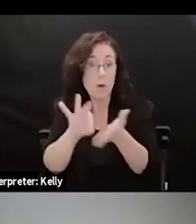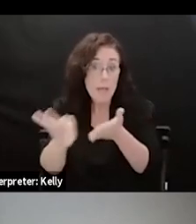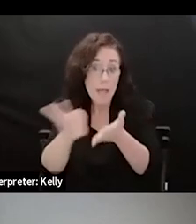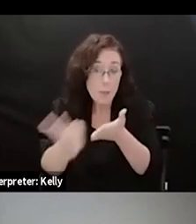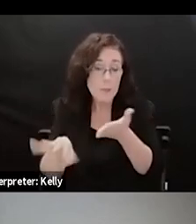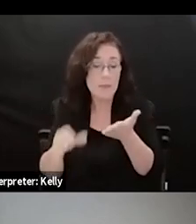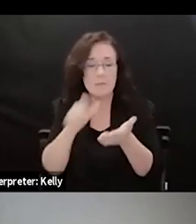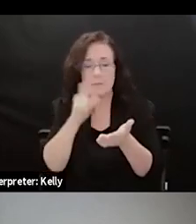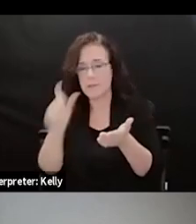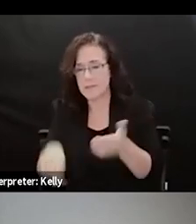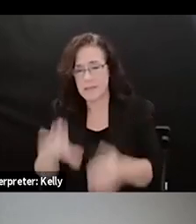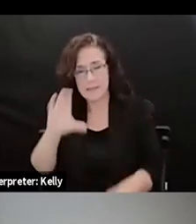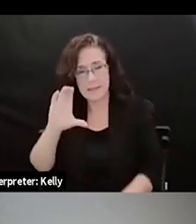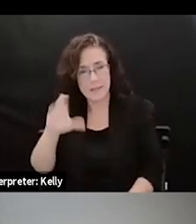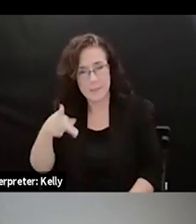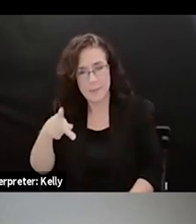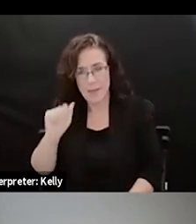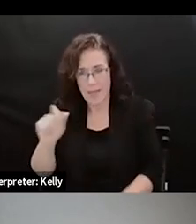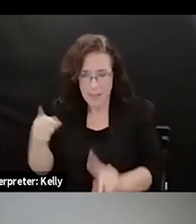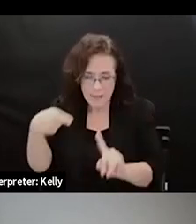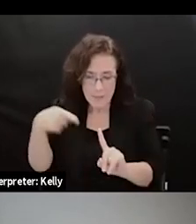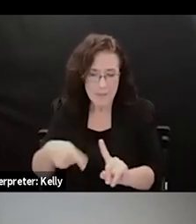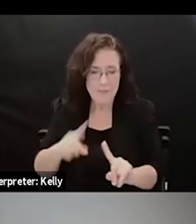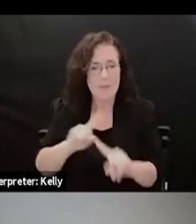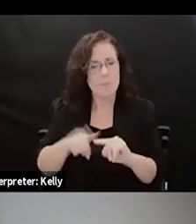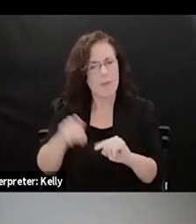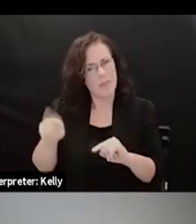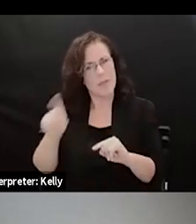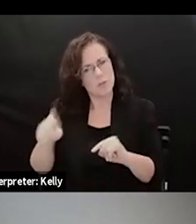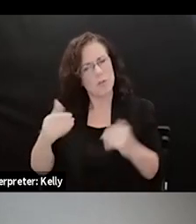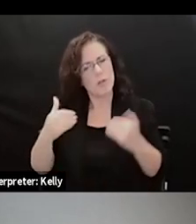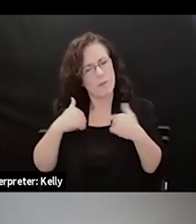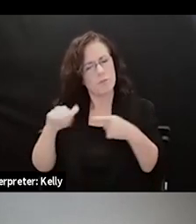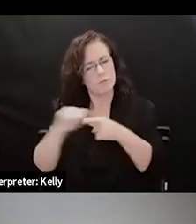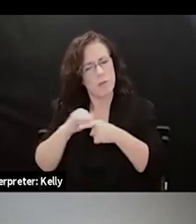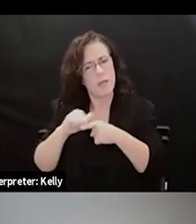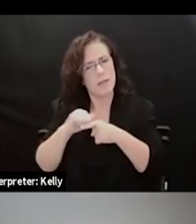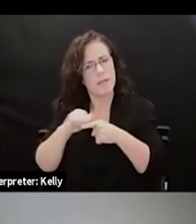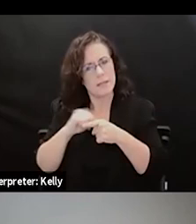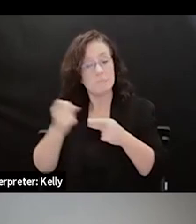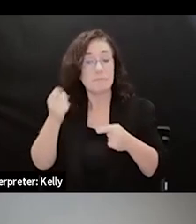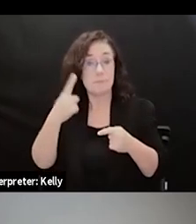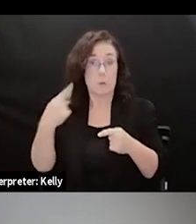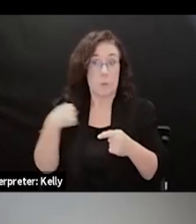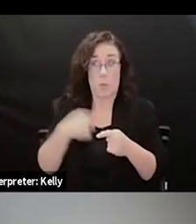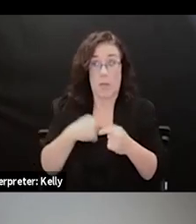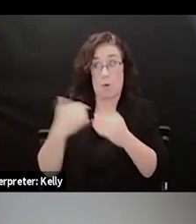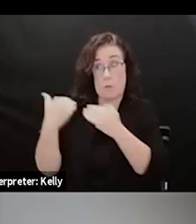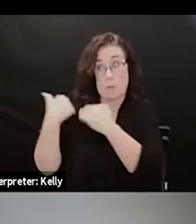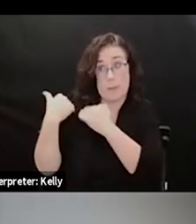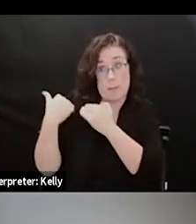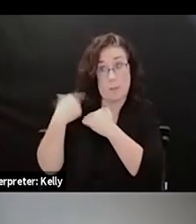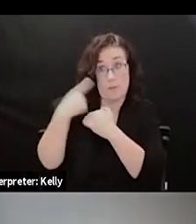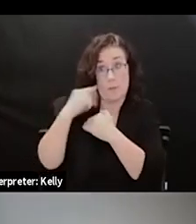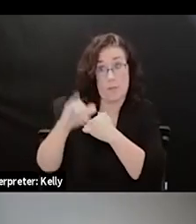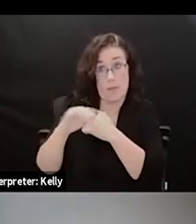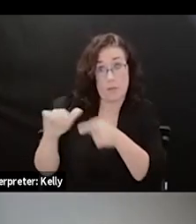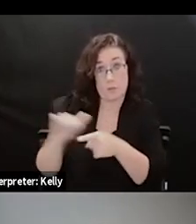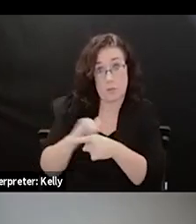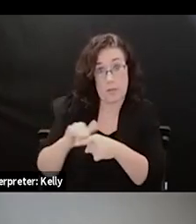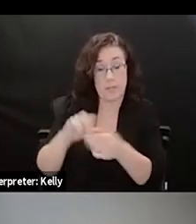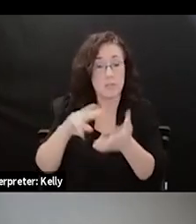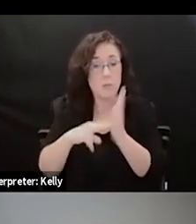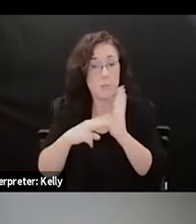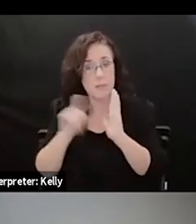training and the training i think we are responsible for that training so i want to make sure that we are providing that